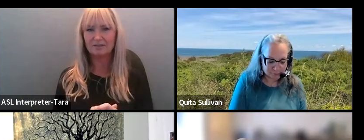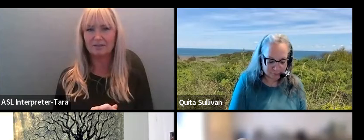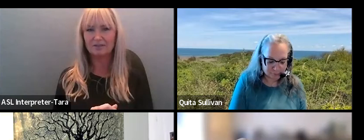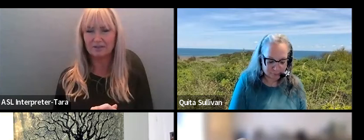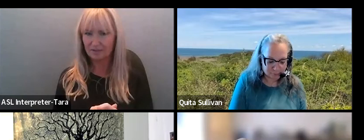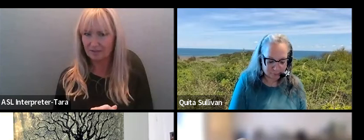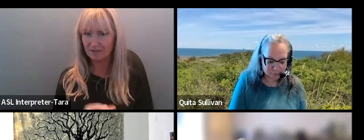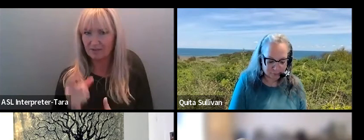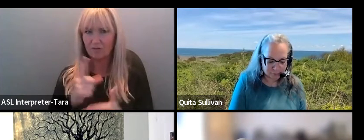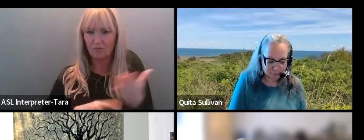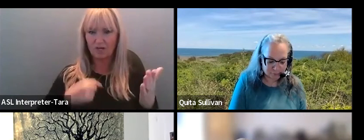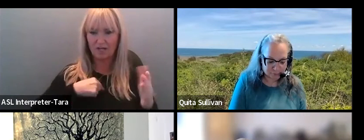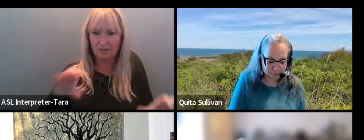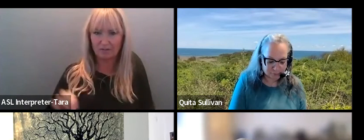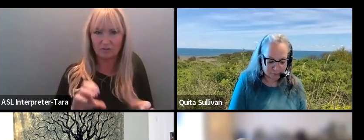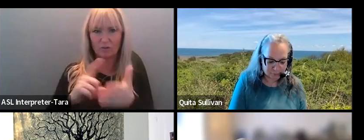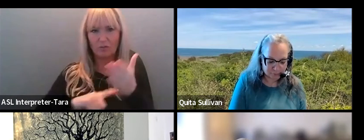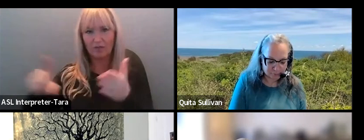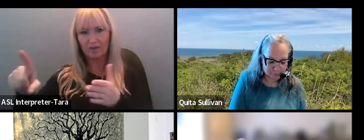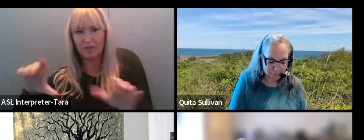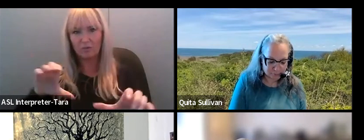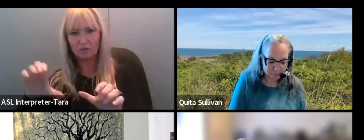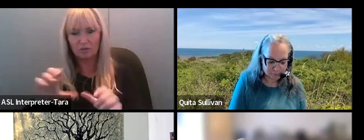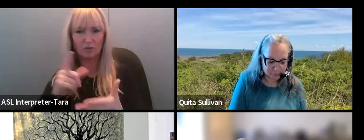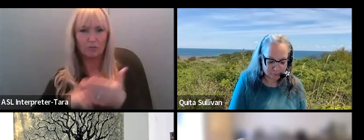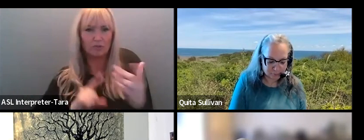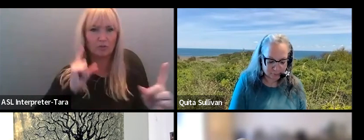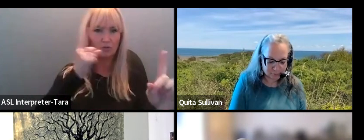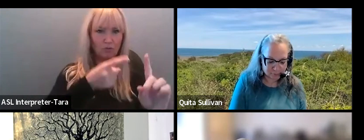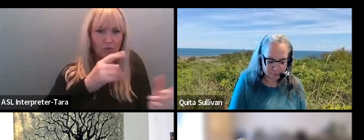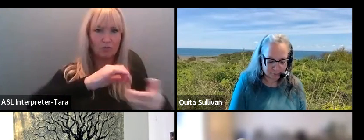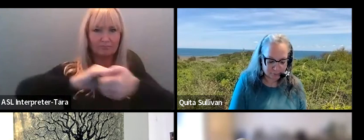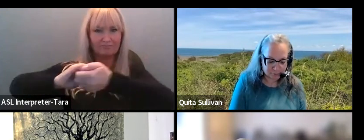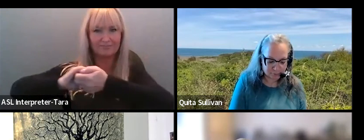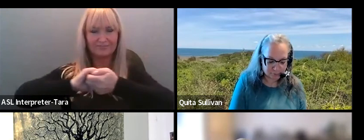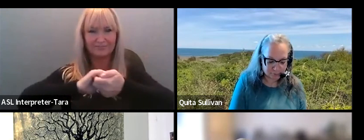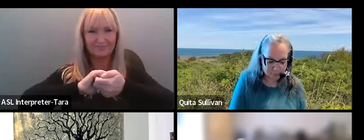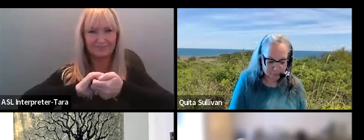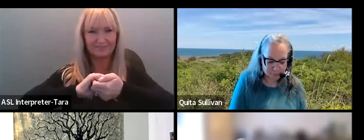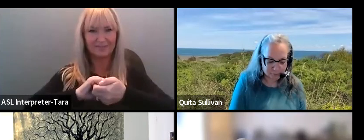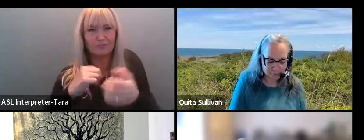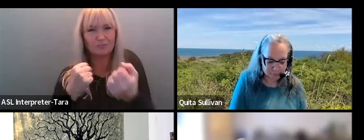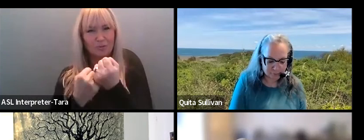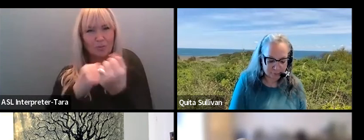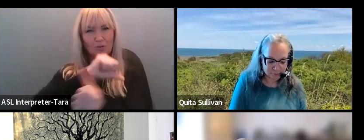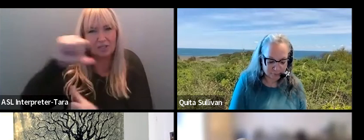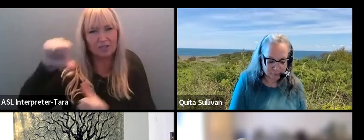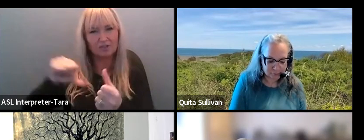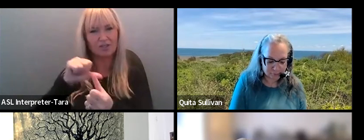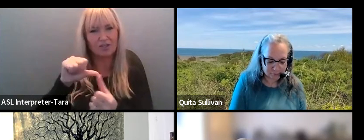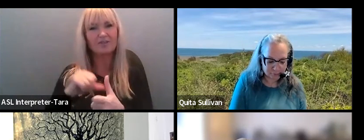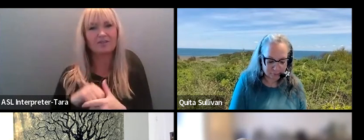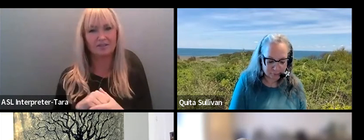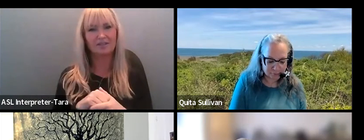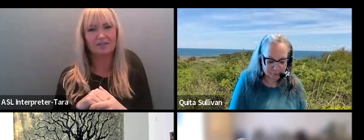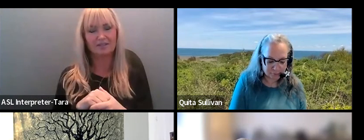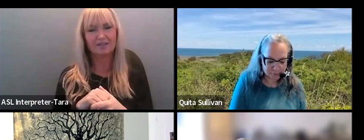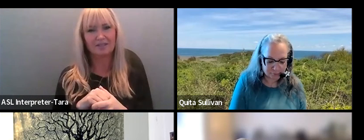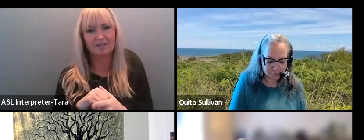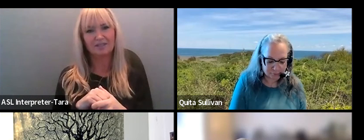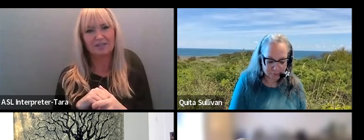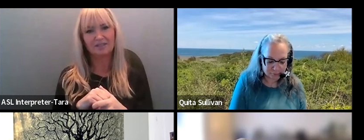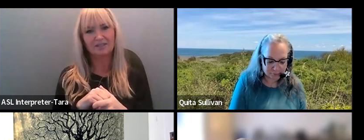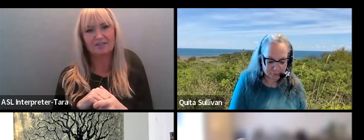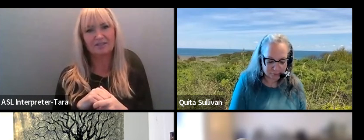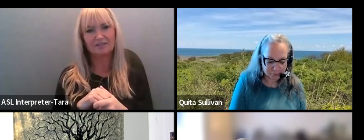what I was doing, what everyone else was doing, was complementing their stories and complementing how they wanted to be seen.